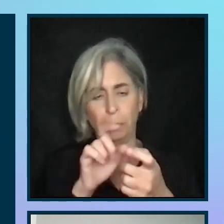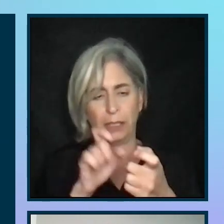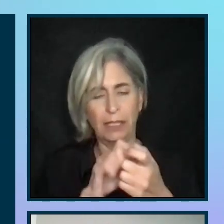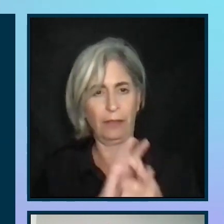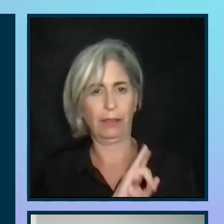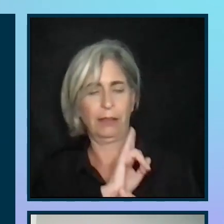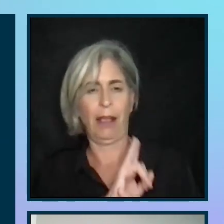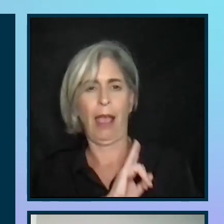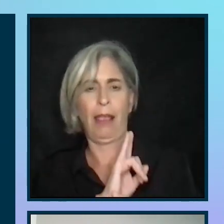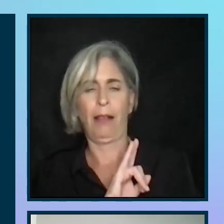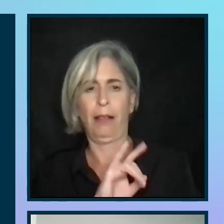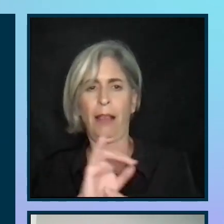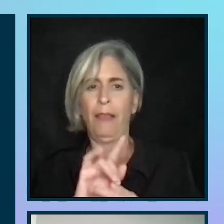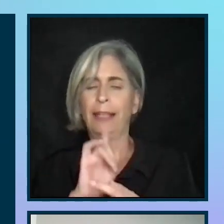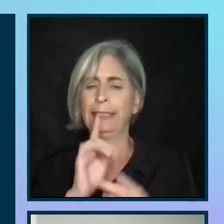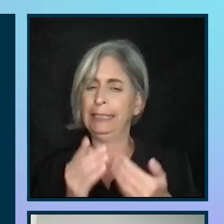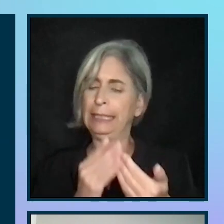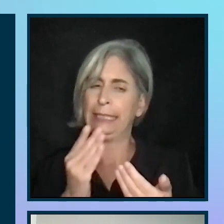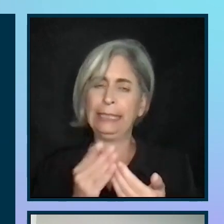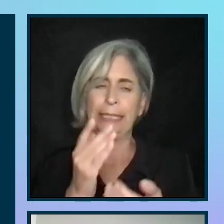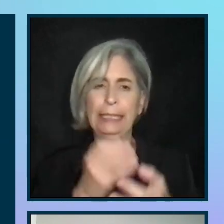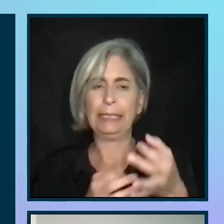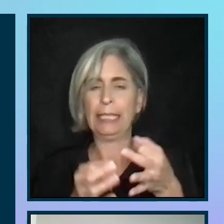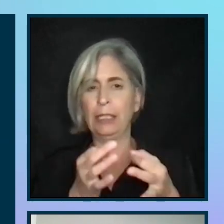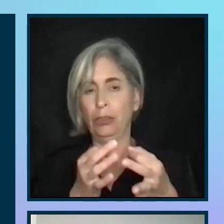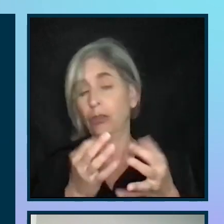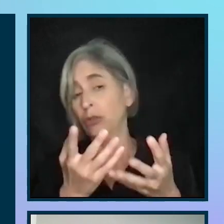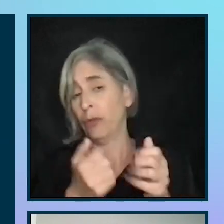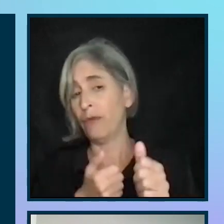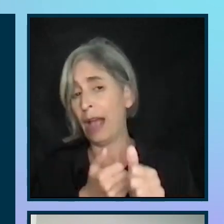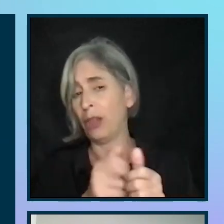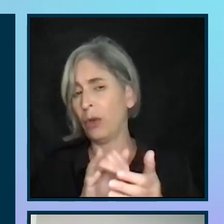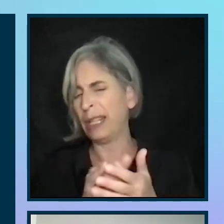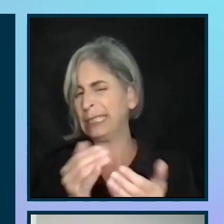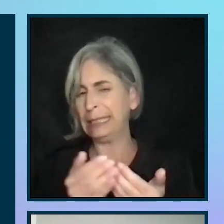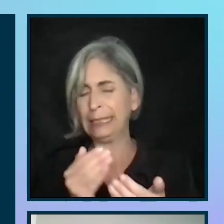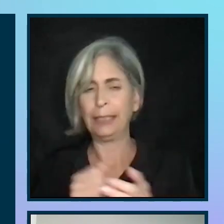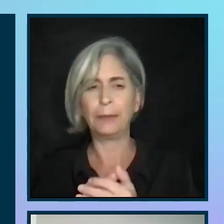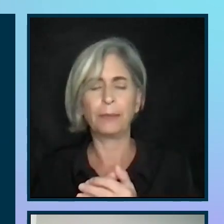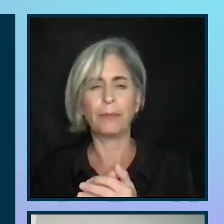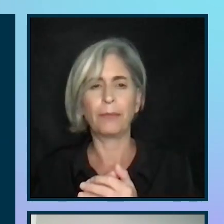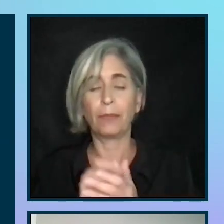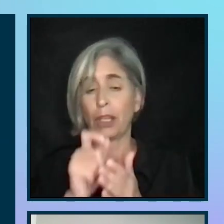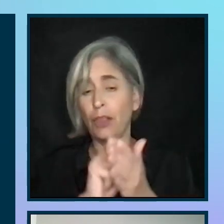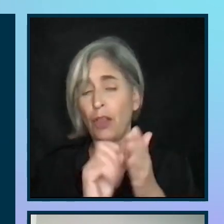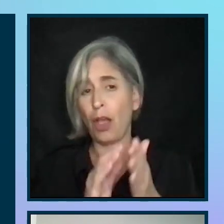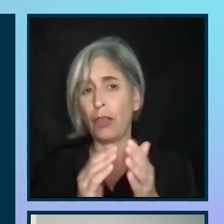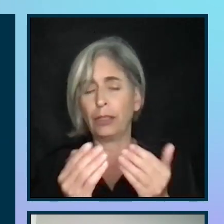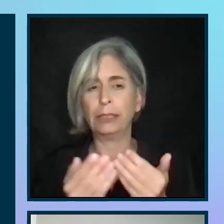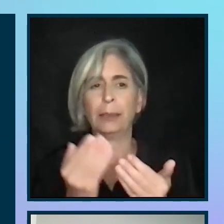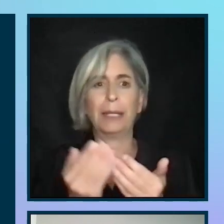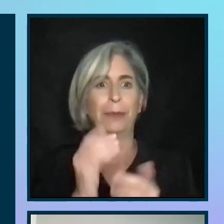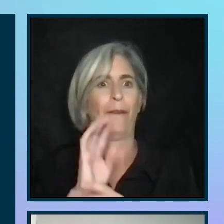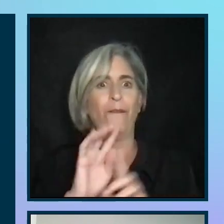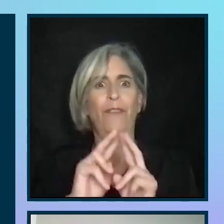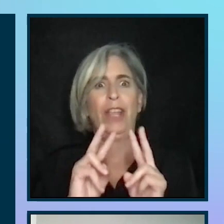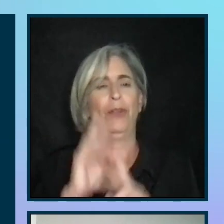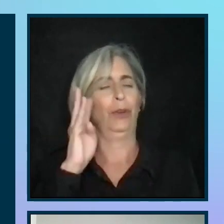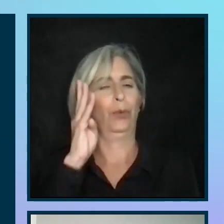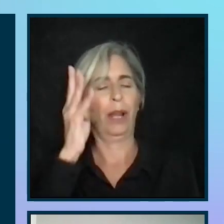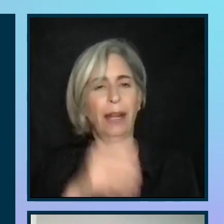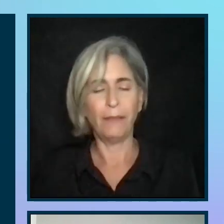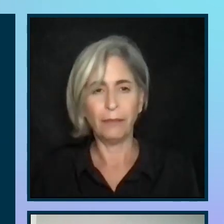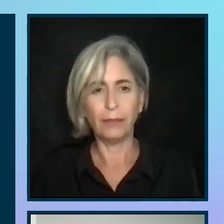style, which is fairly easy then to be able to follow if we know what that is. But authors sometimes can be quite creative. And